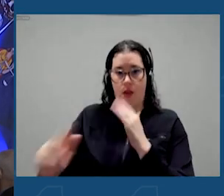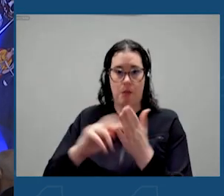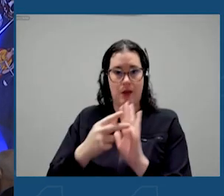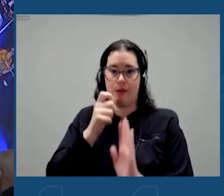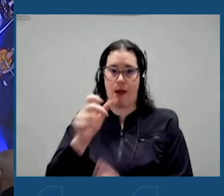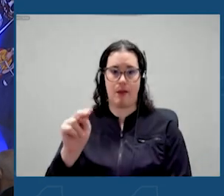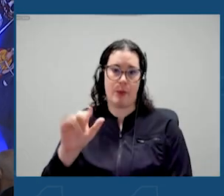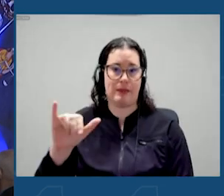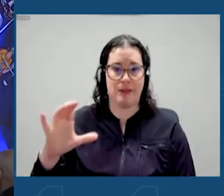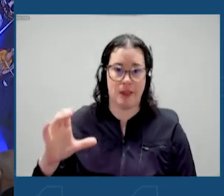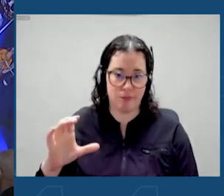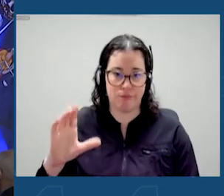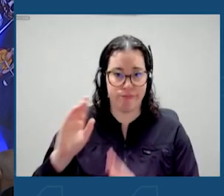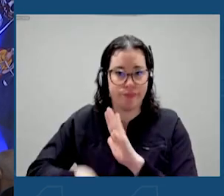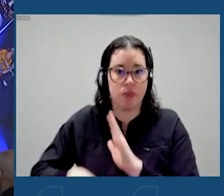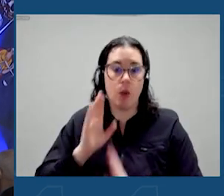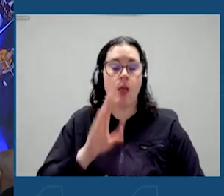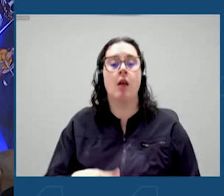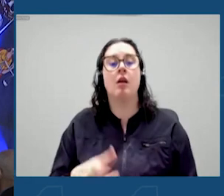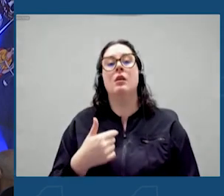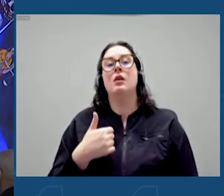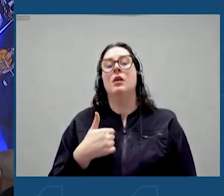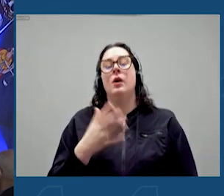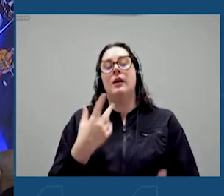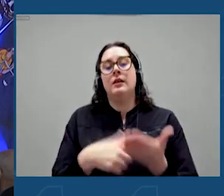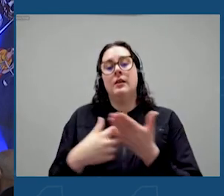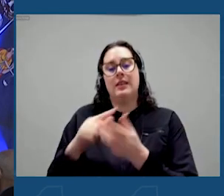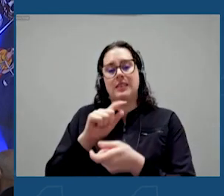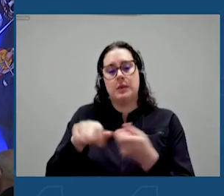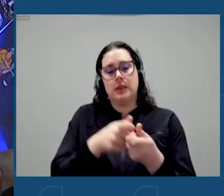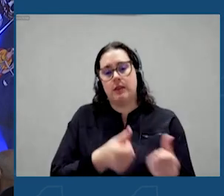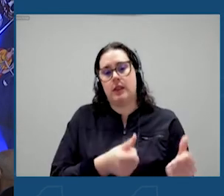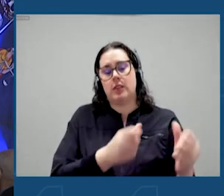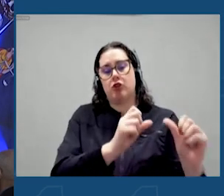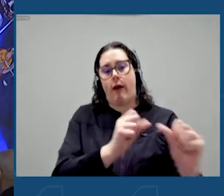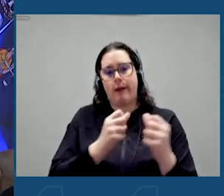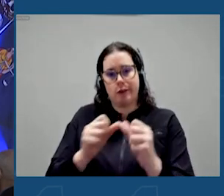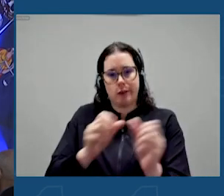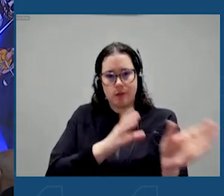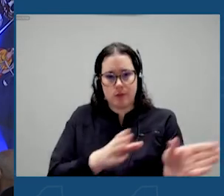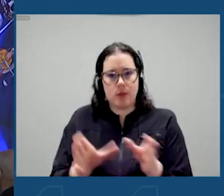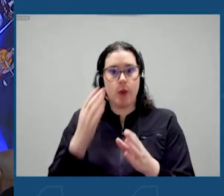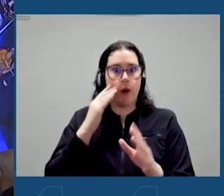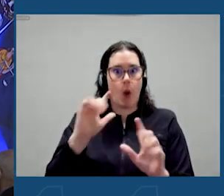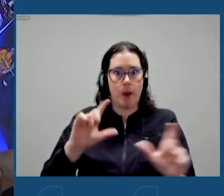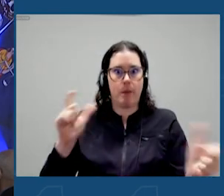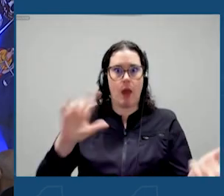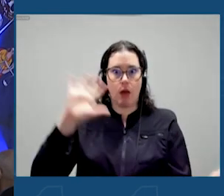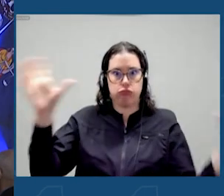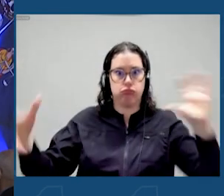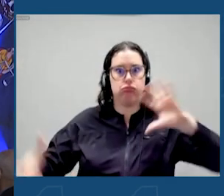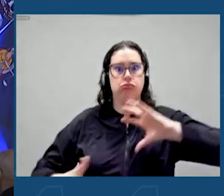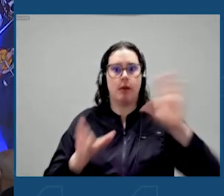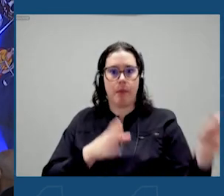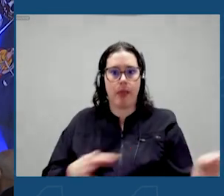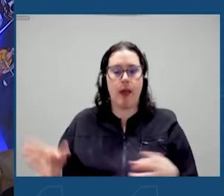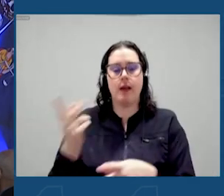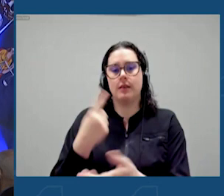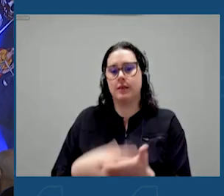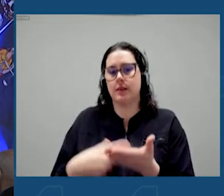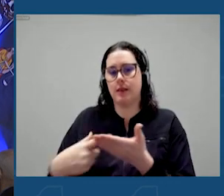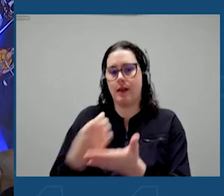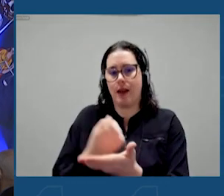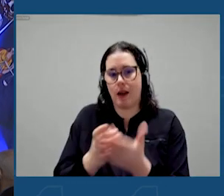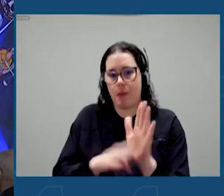specific strategies. We know that this is a big and comprehensive plan, right? We're talking about childcare in terms of economic development.